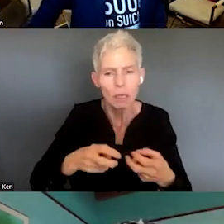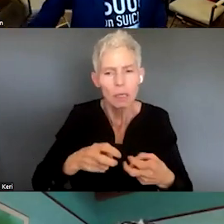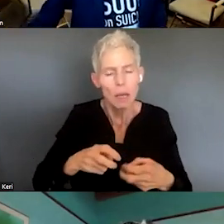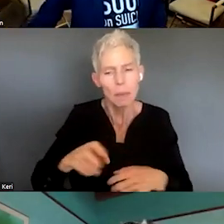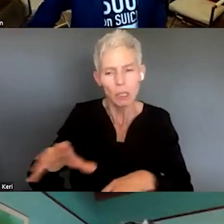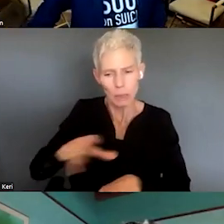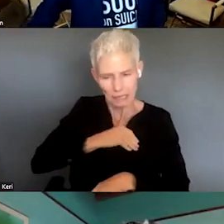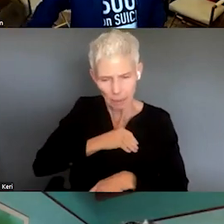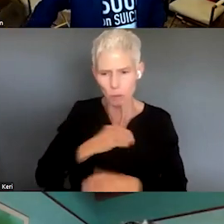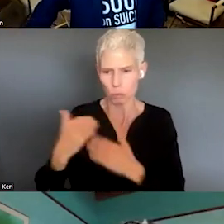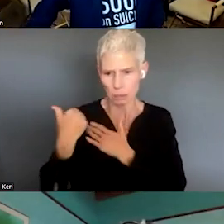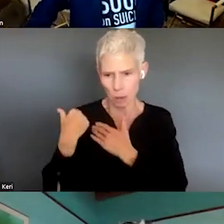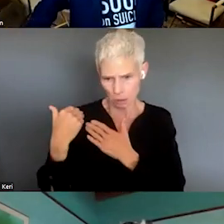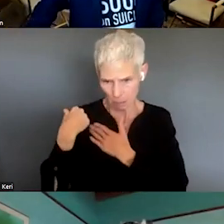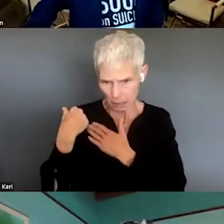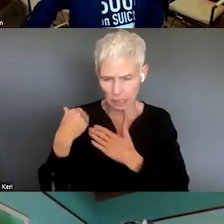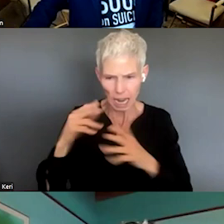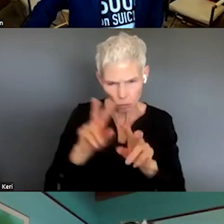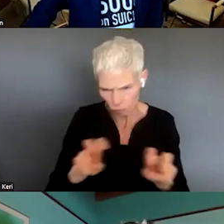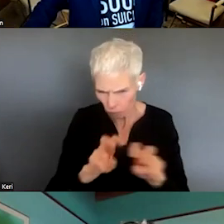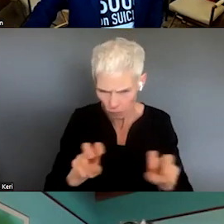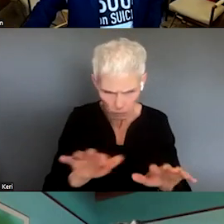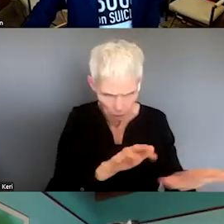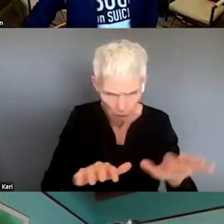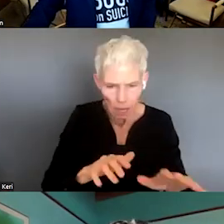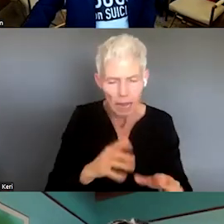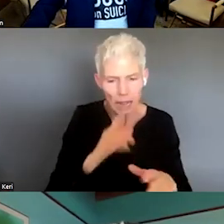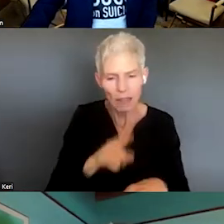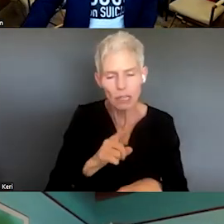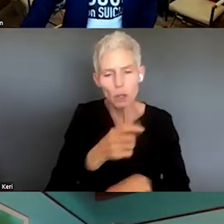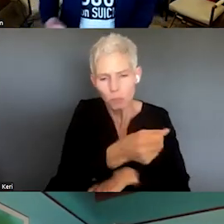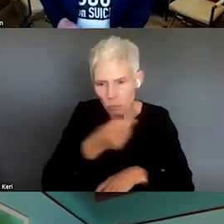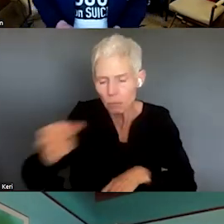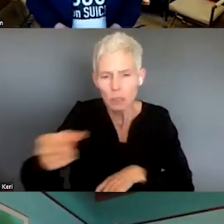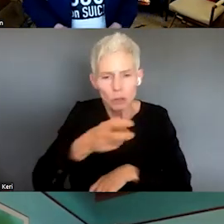that responsibility and then you safely get that person to where they need to be.